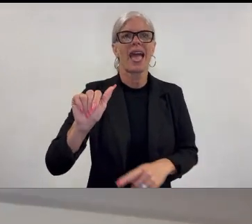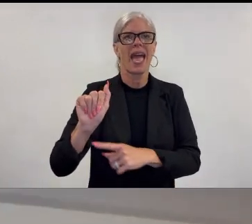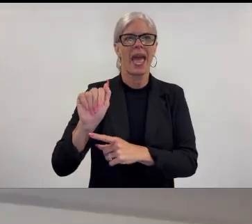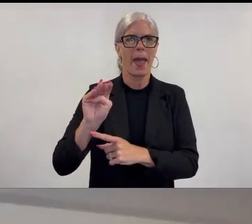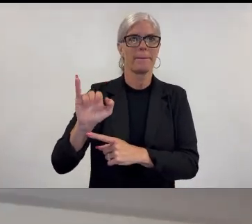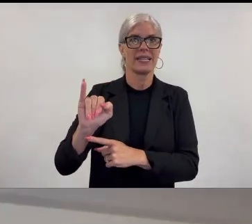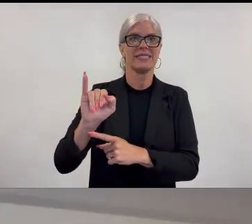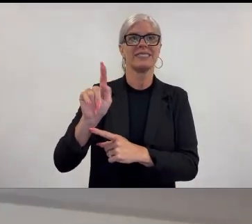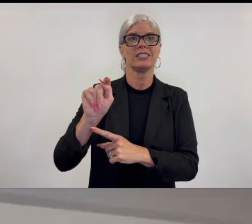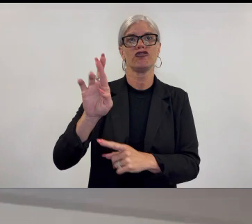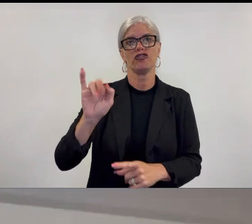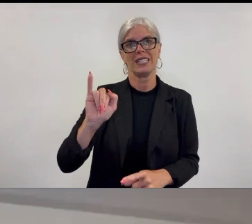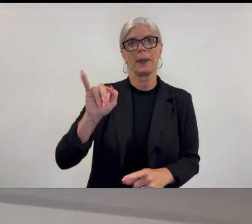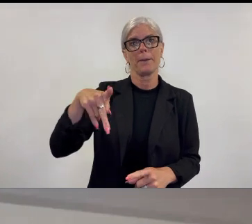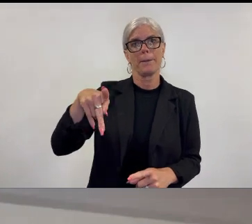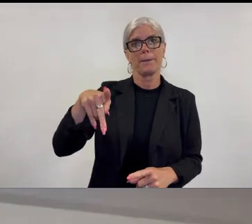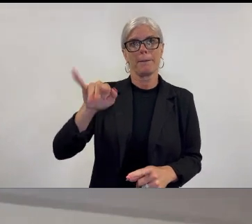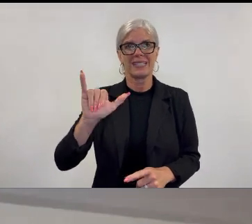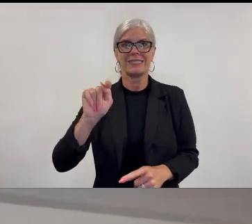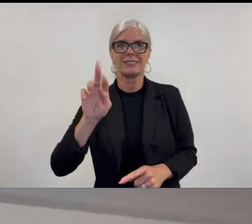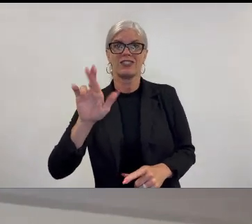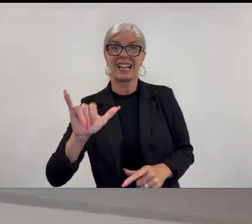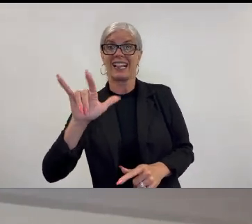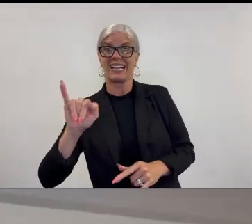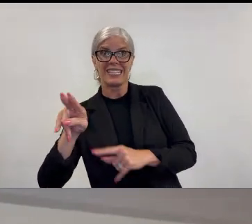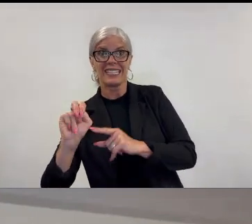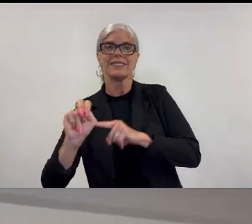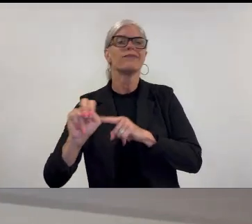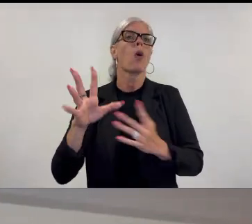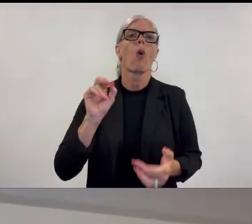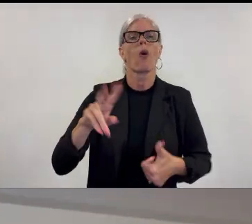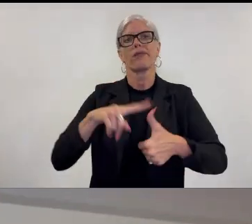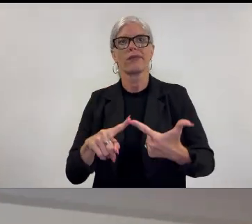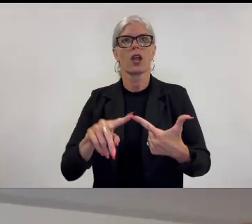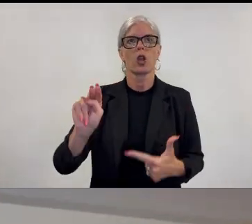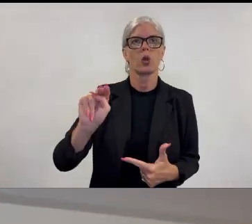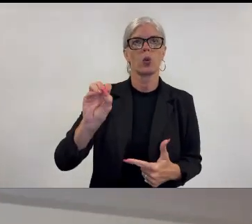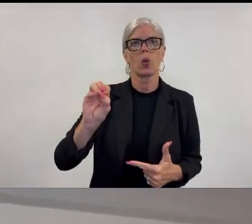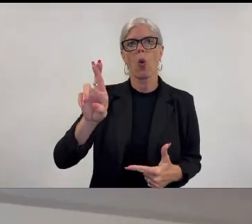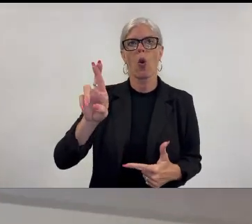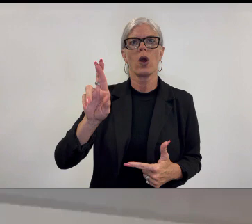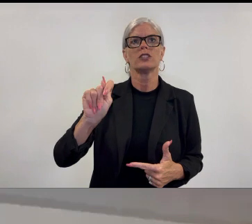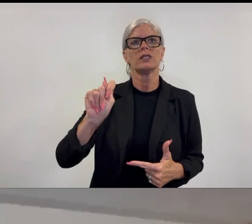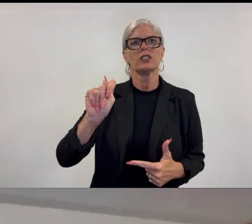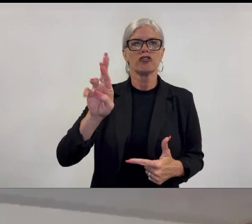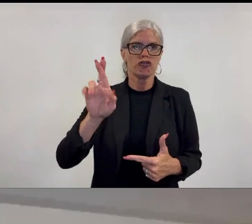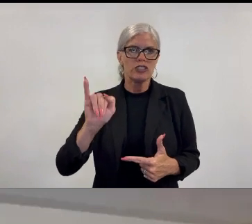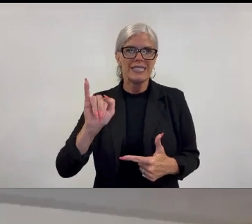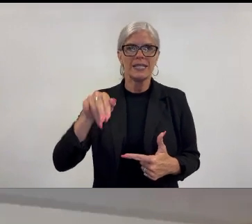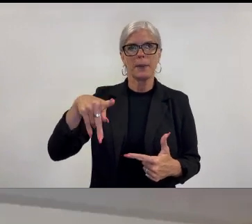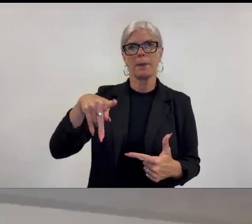pain. I have to make a strong statement. We do not cure neuropathic pain,